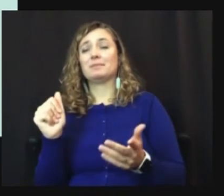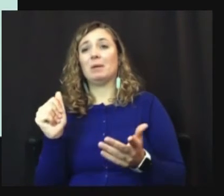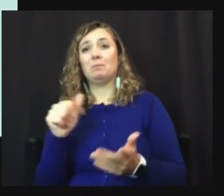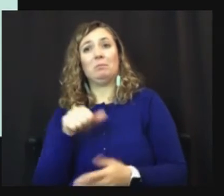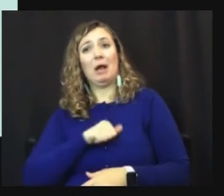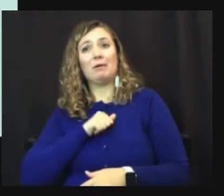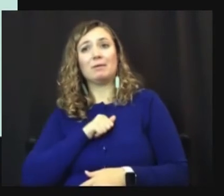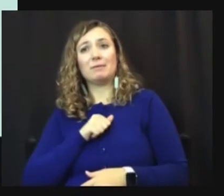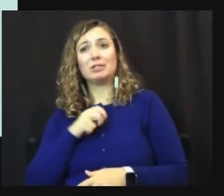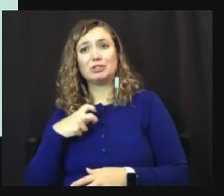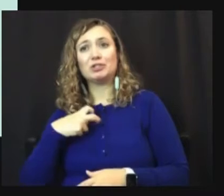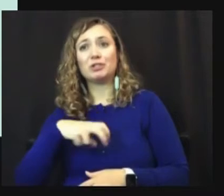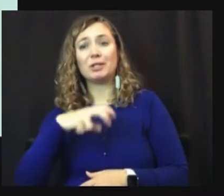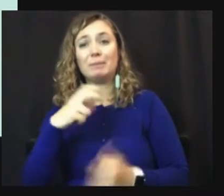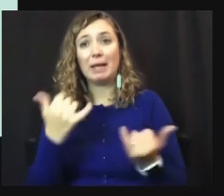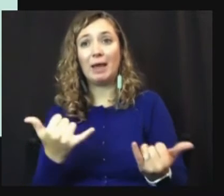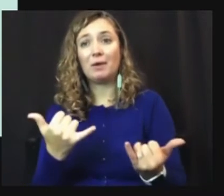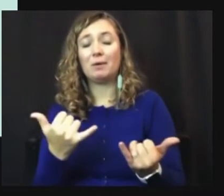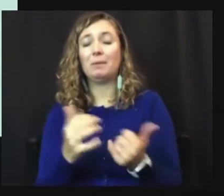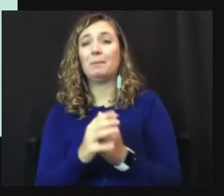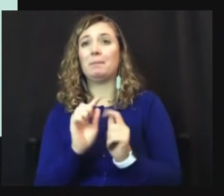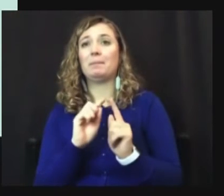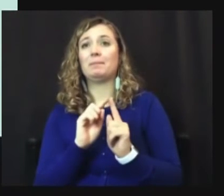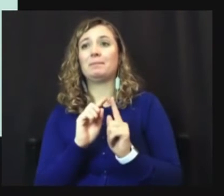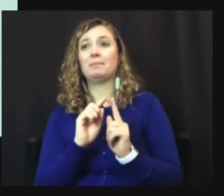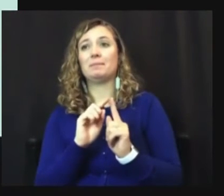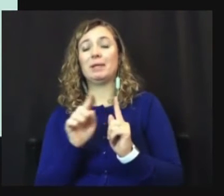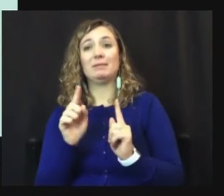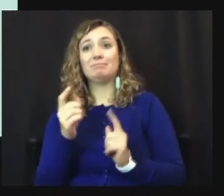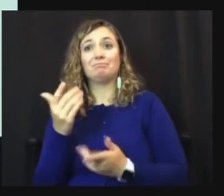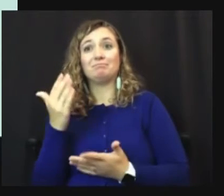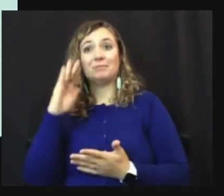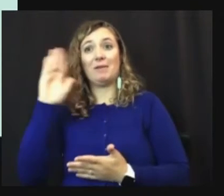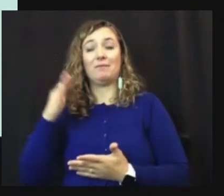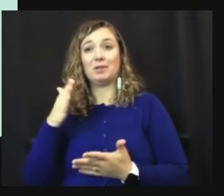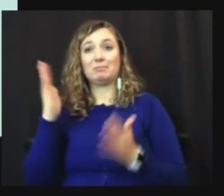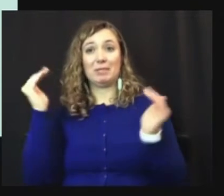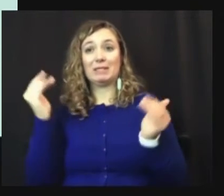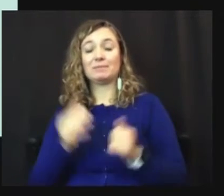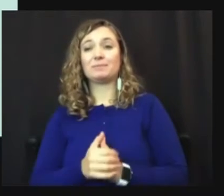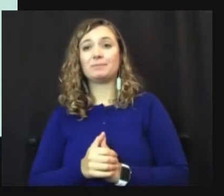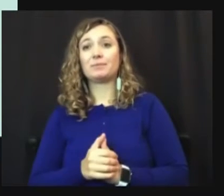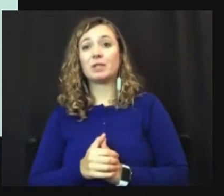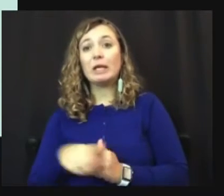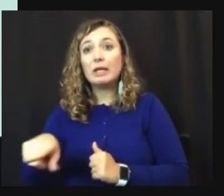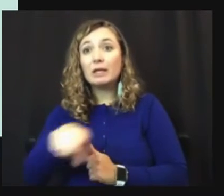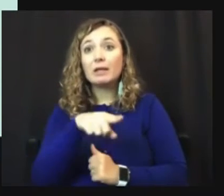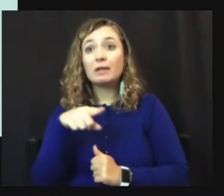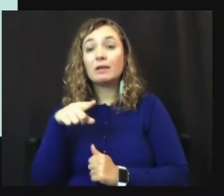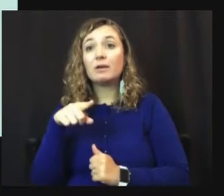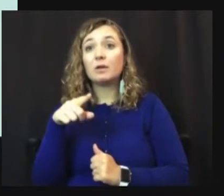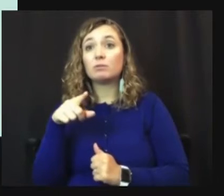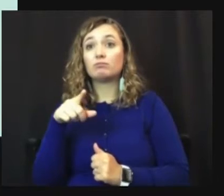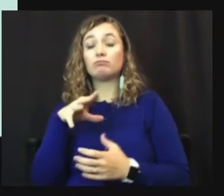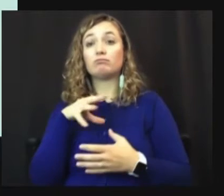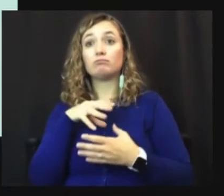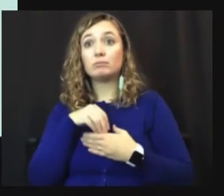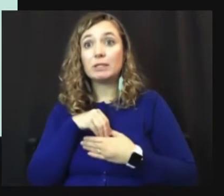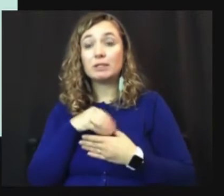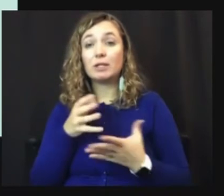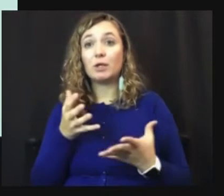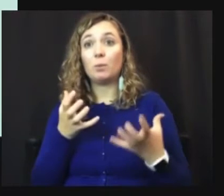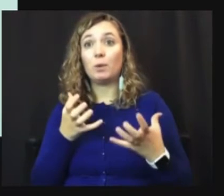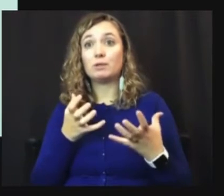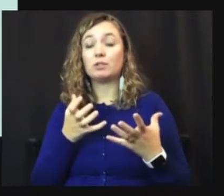So if there are any autistics in here, who are thinking about reclaiming stems, I just want to say be patient with yourself. It's okay.